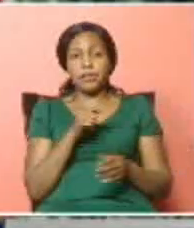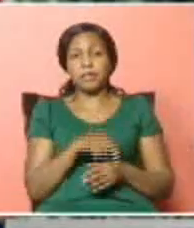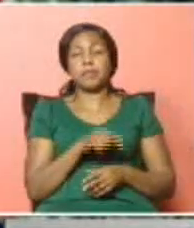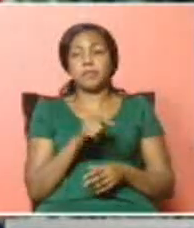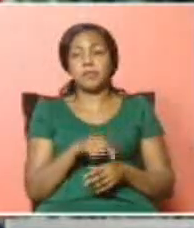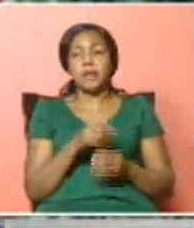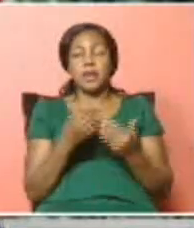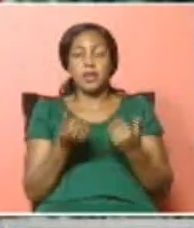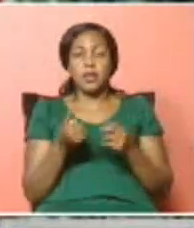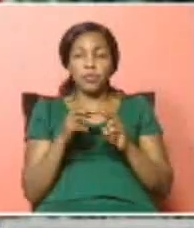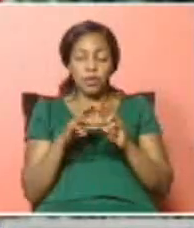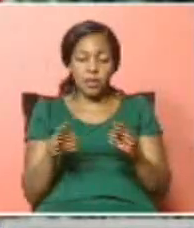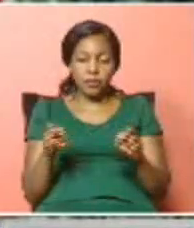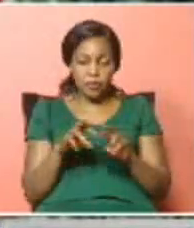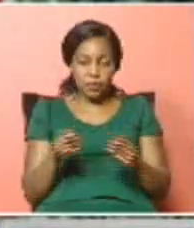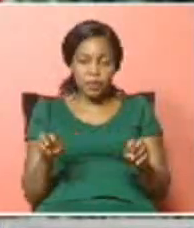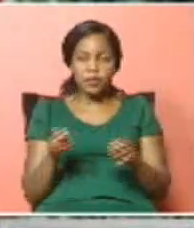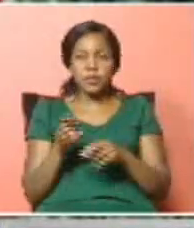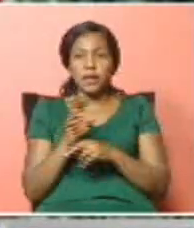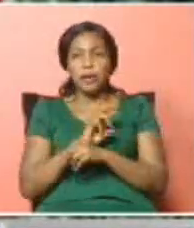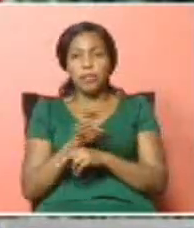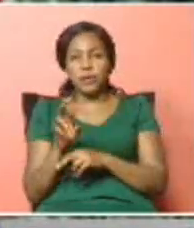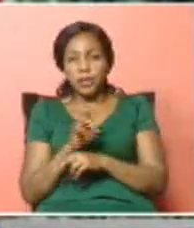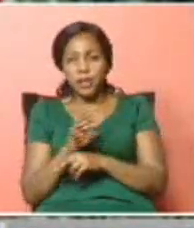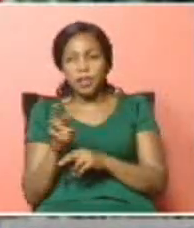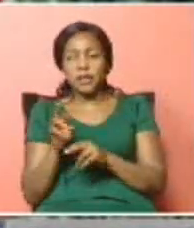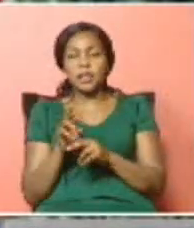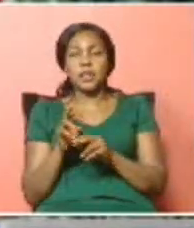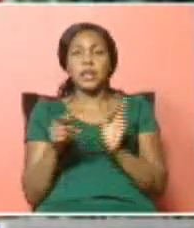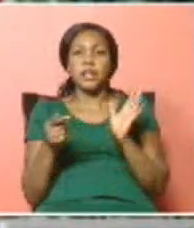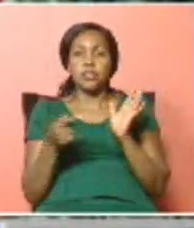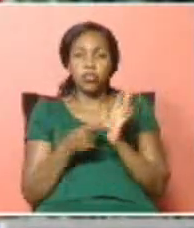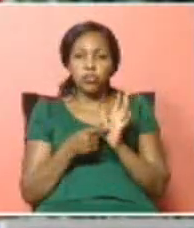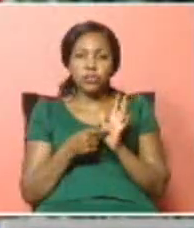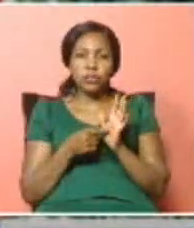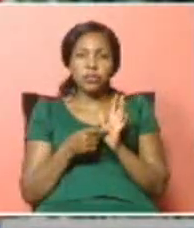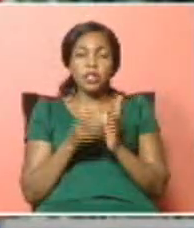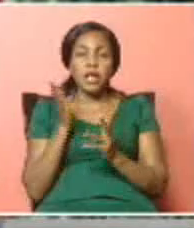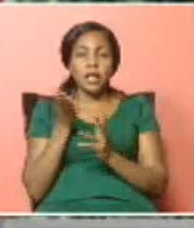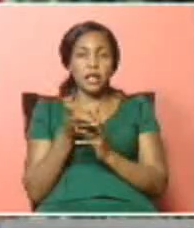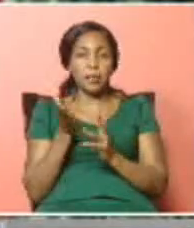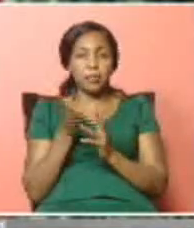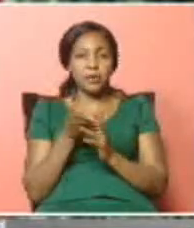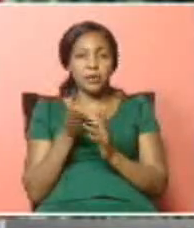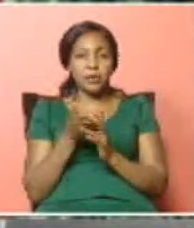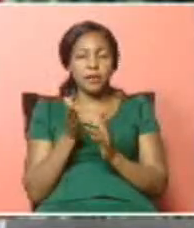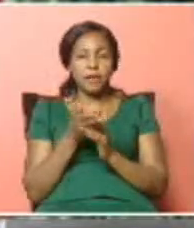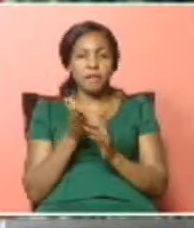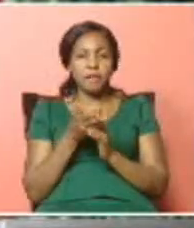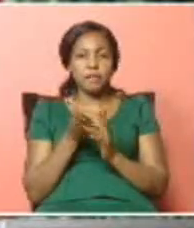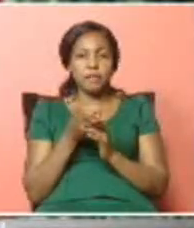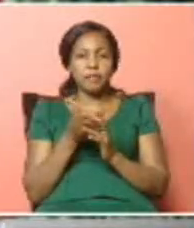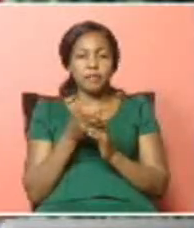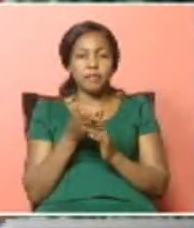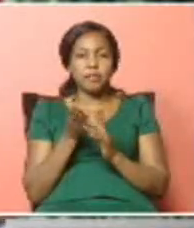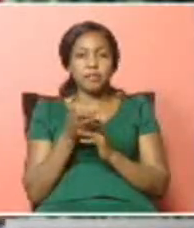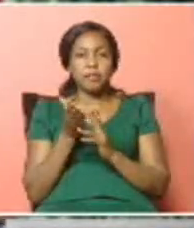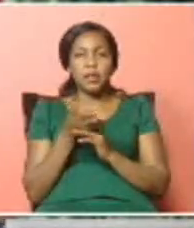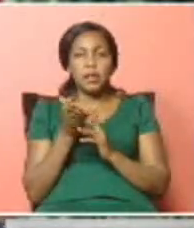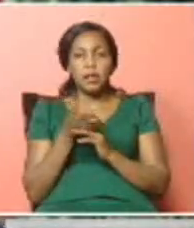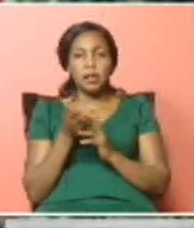the research or the monitoring found out a lot of gaps. I can say that,